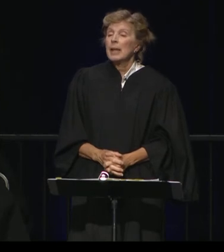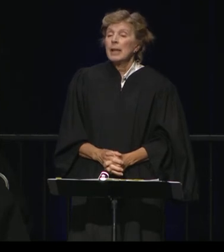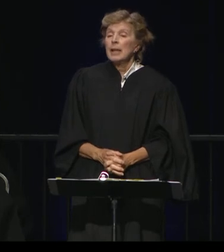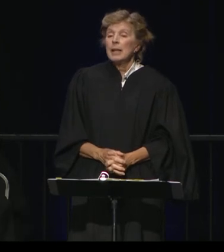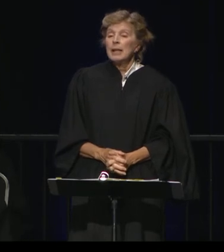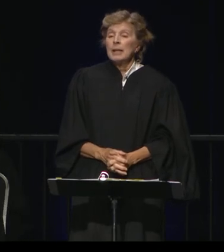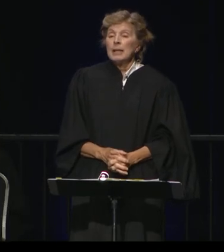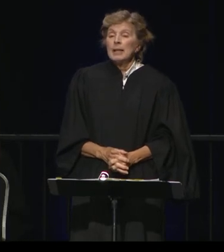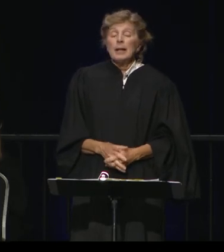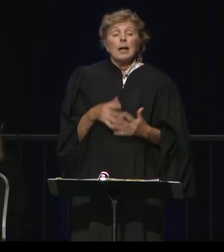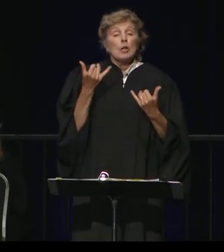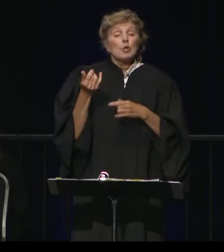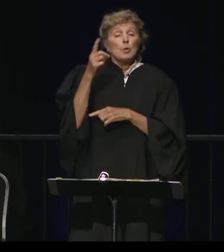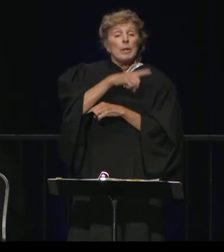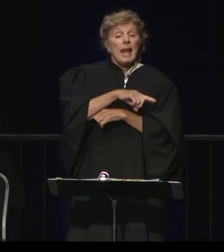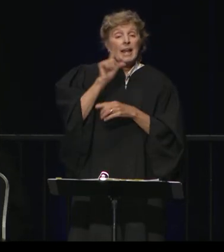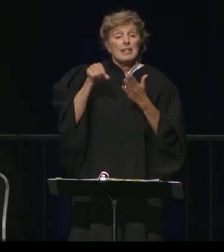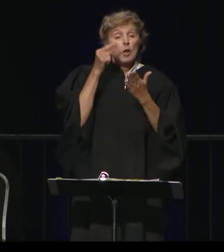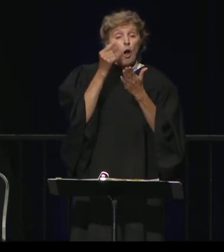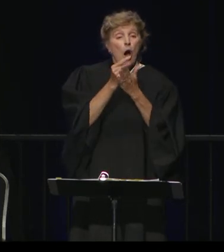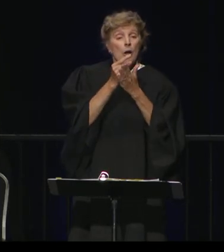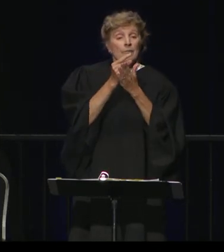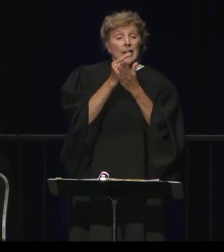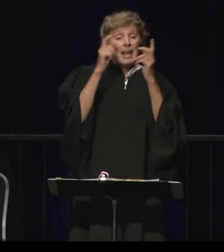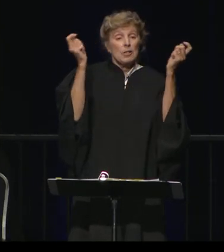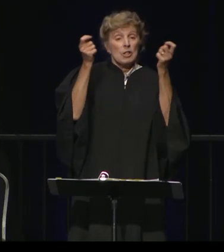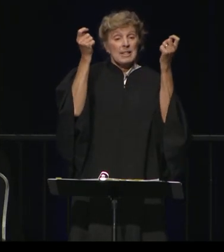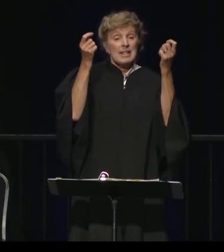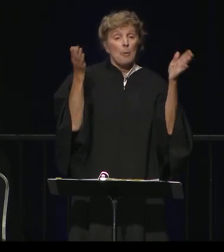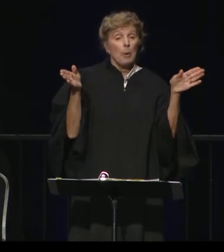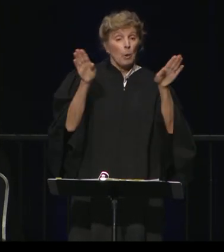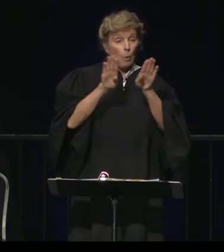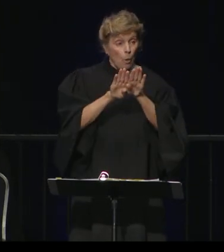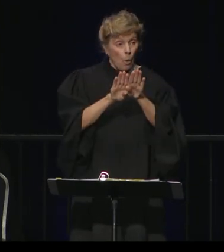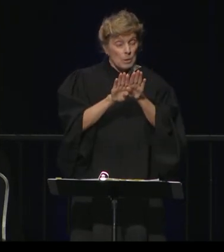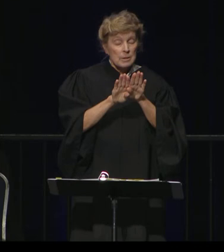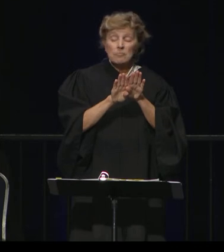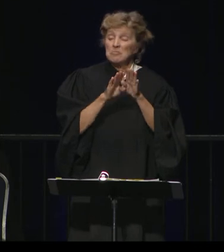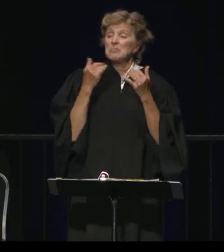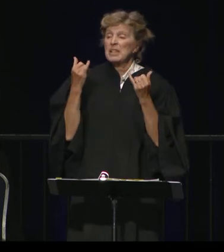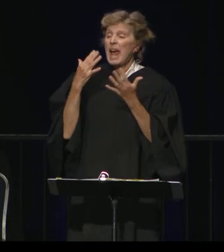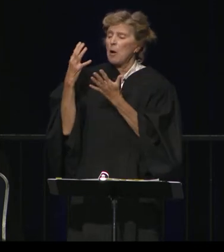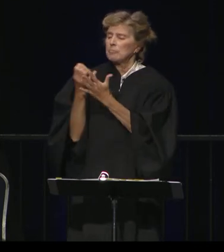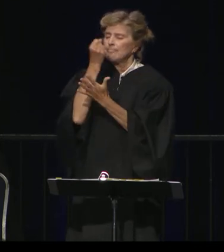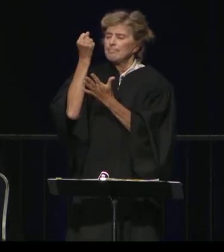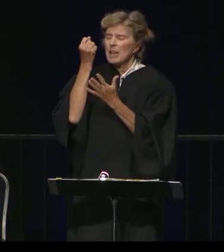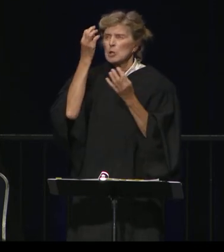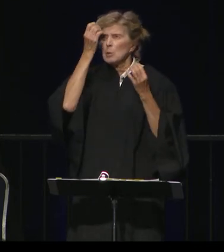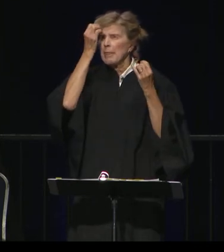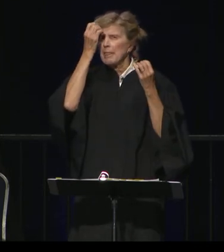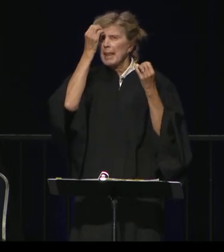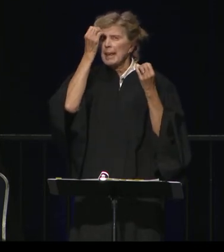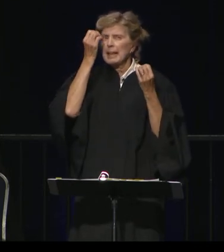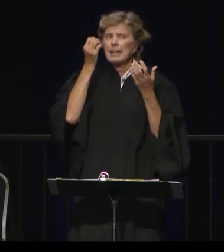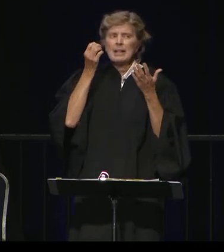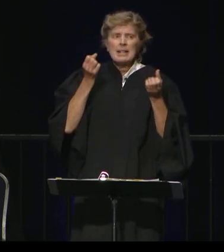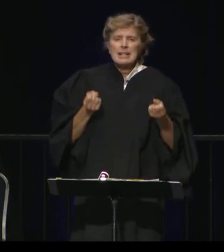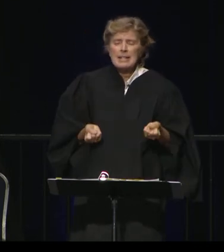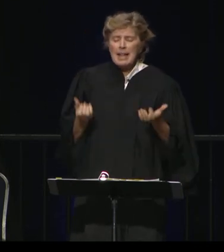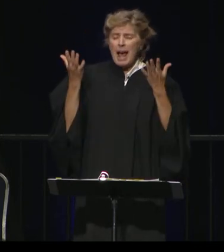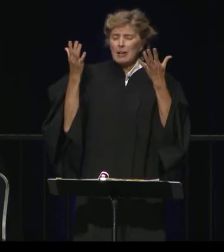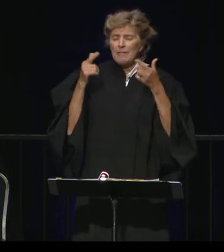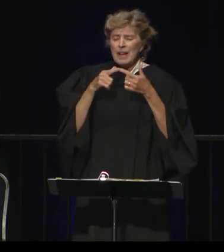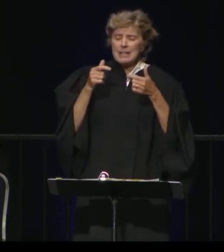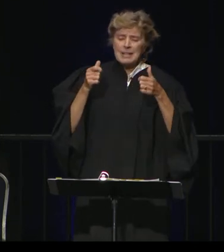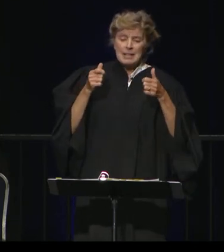As we bring today's convocation ceremony to a close, it's an opportunity to reflect on the sacrifices and successes that have